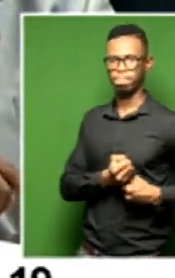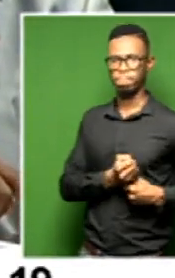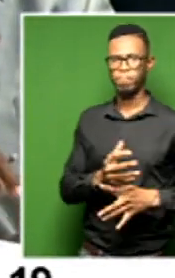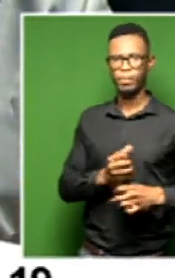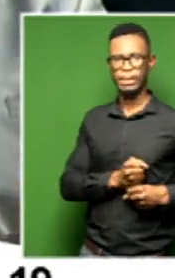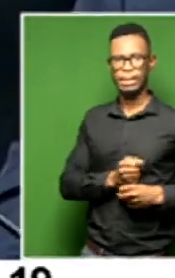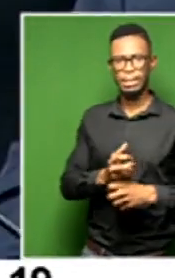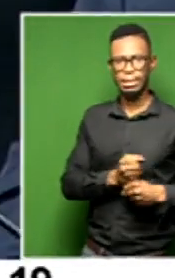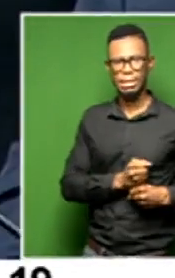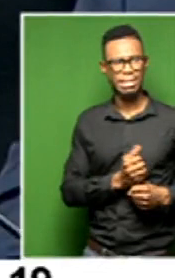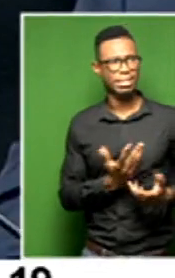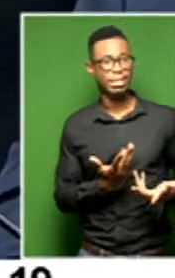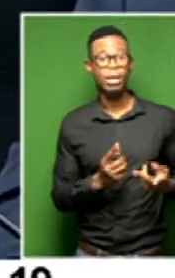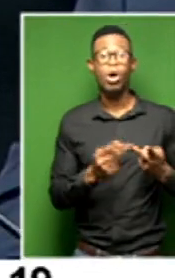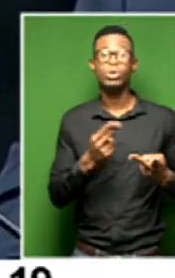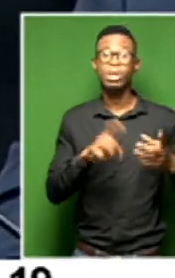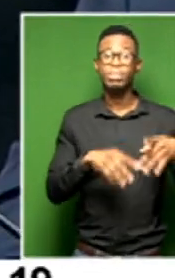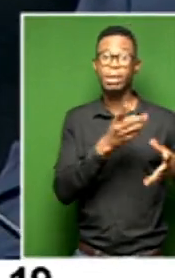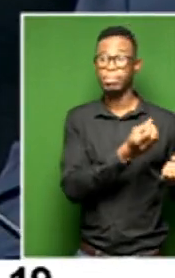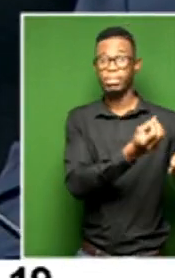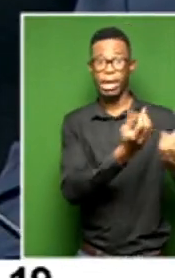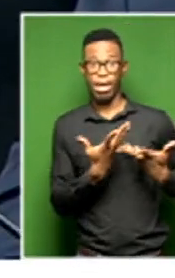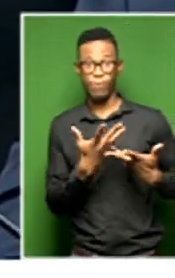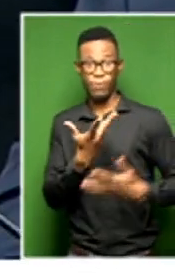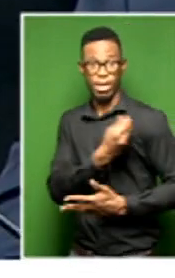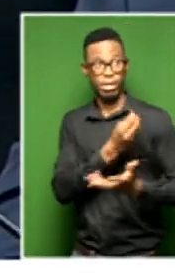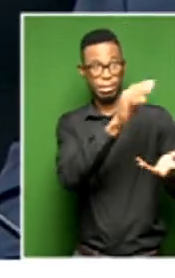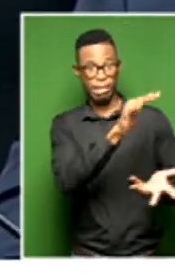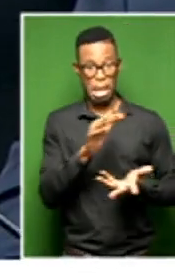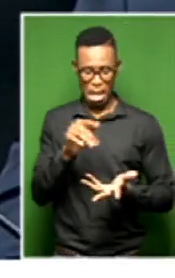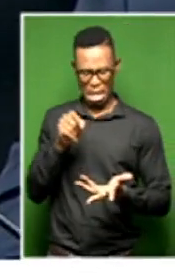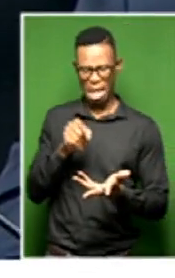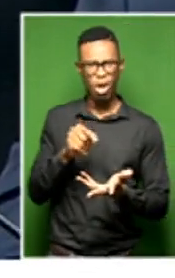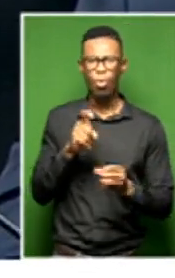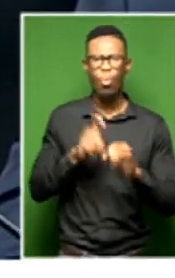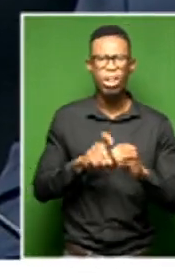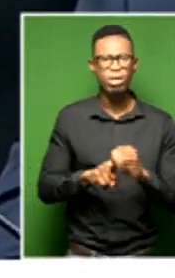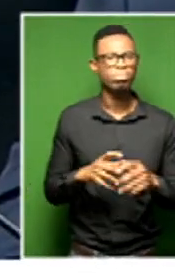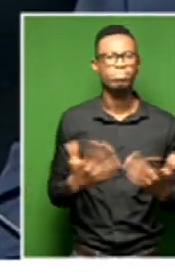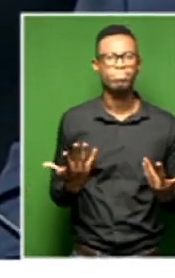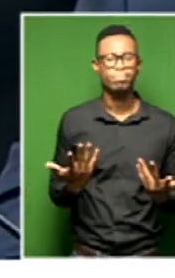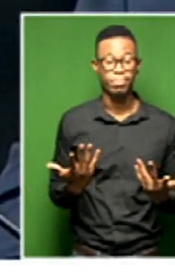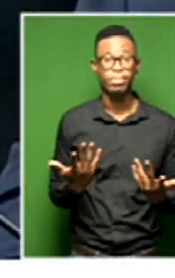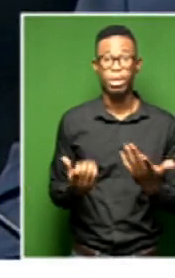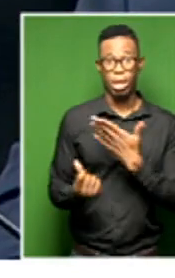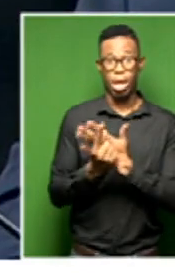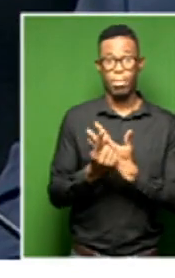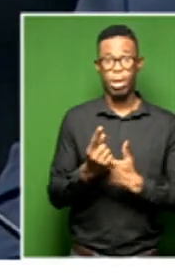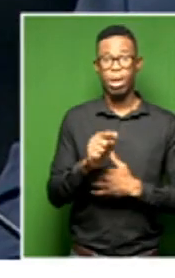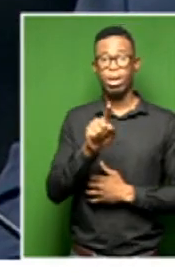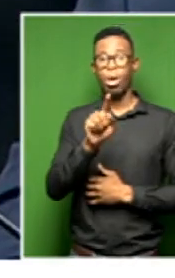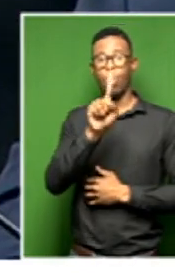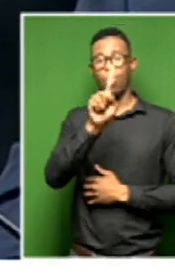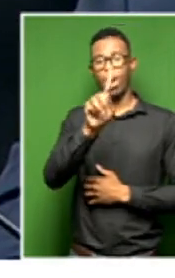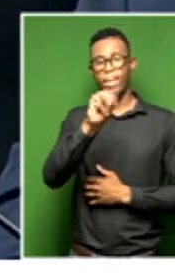story too well. We received just over 1 million doses, and then to be informed by